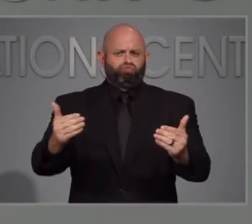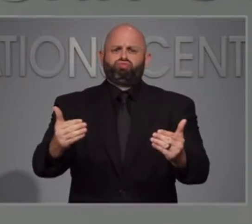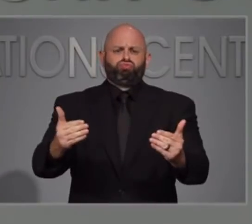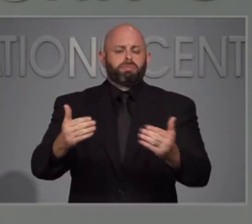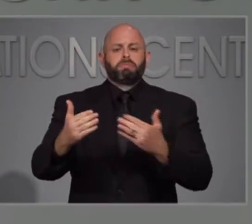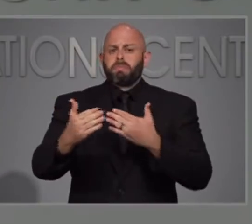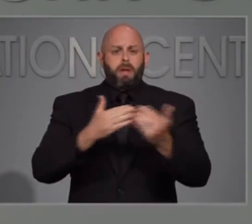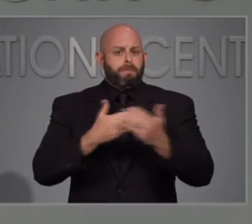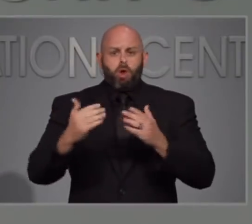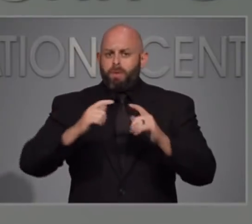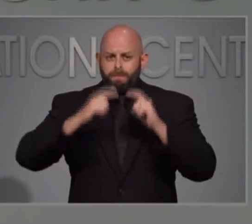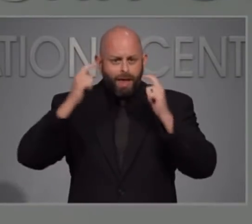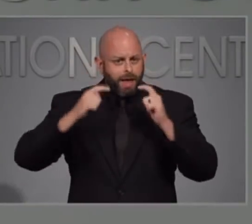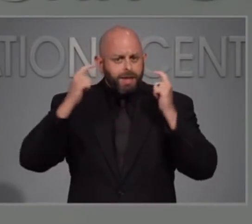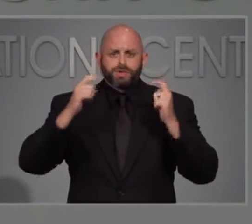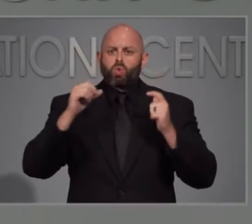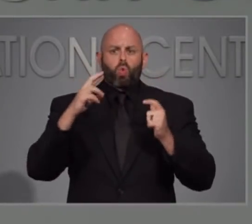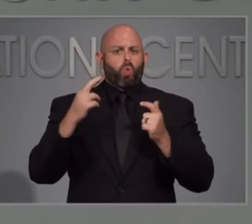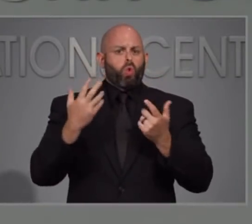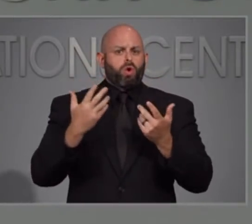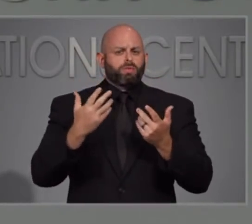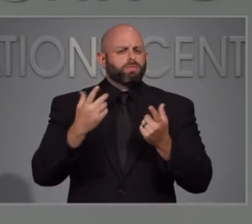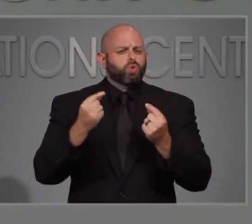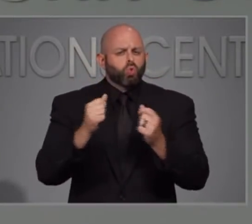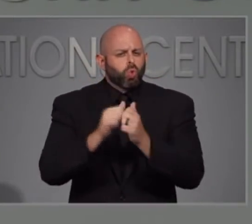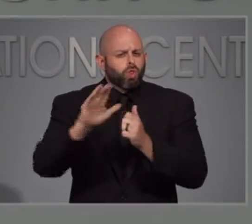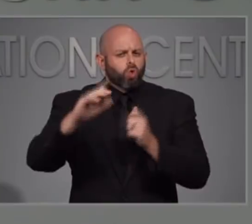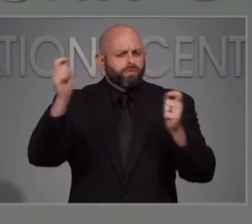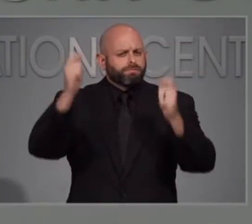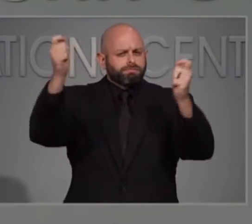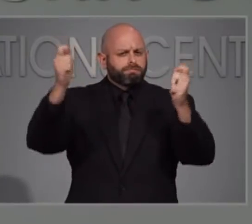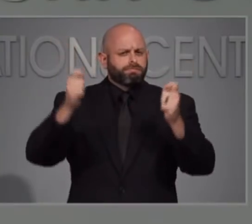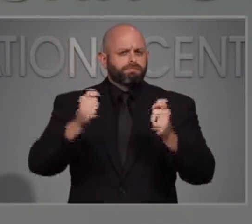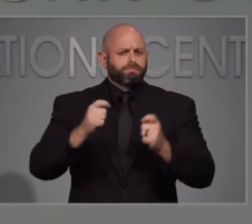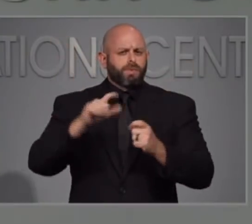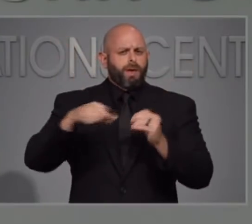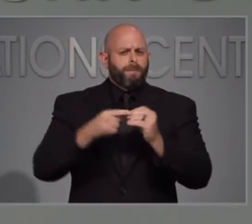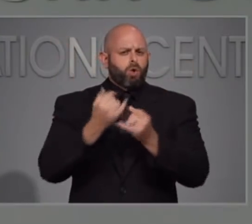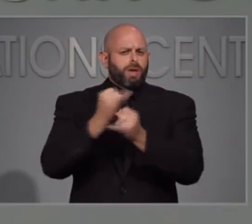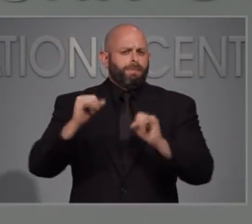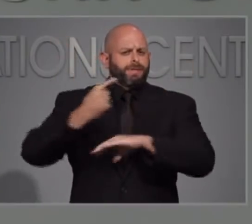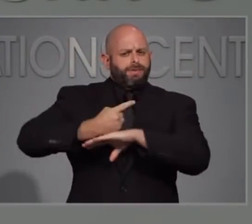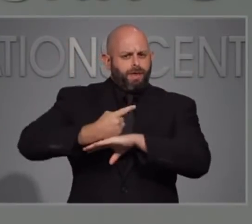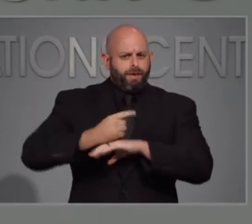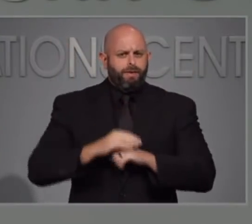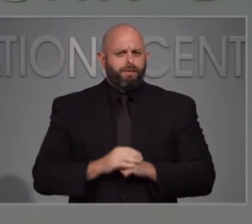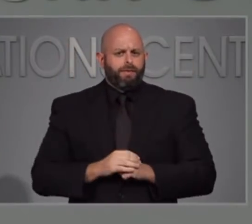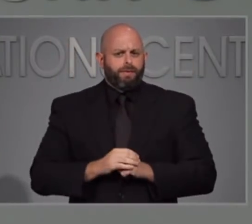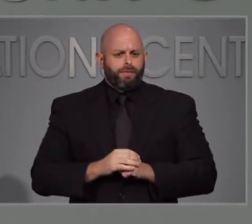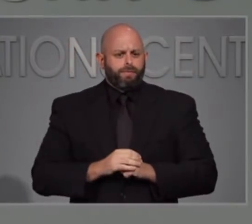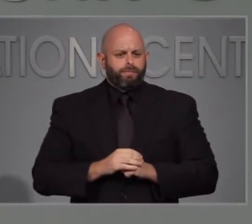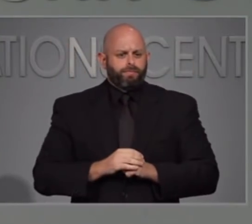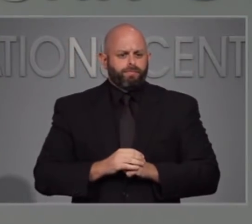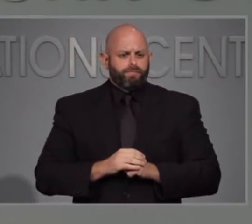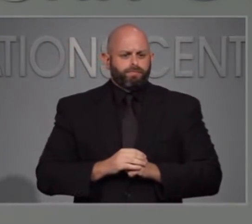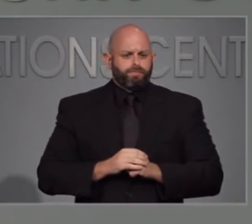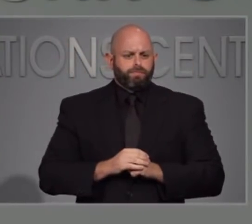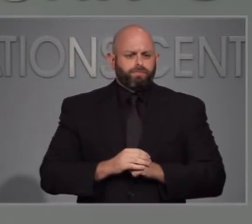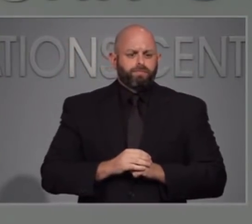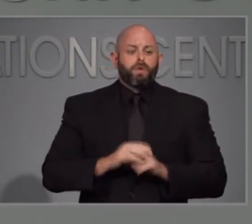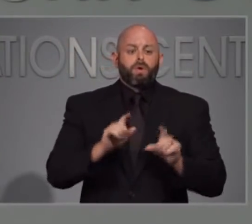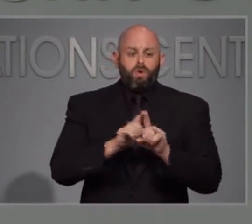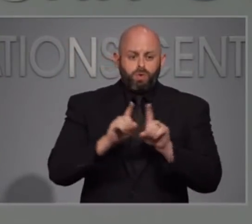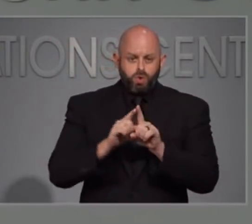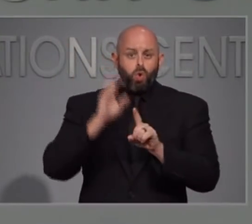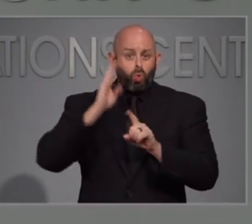And will the state take any enforcement or punitive action against local governments that host these events? Thank you.